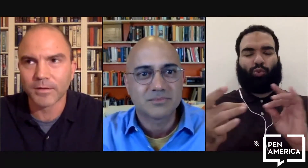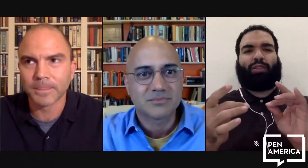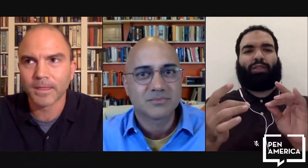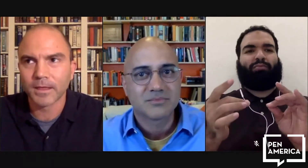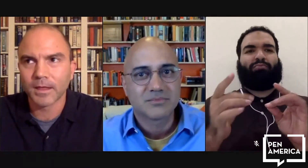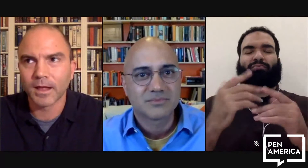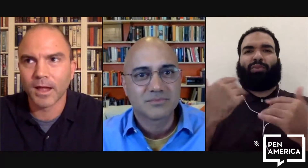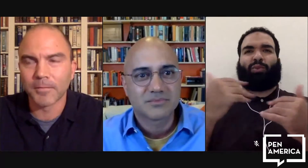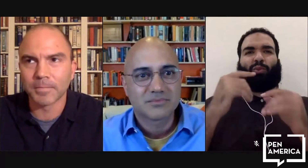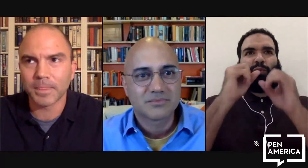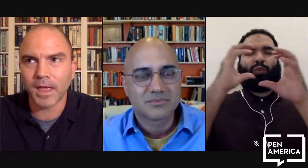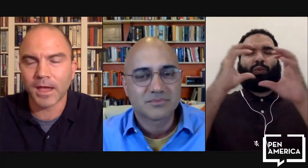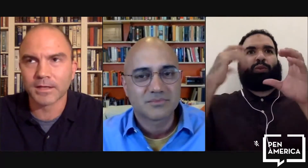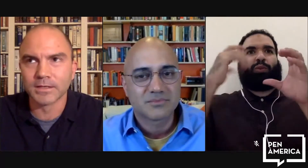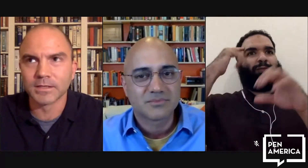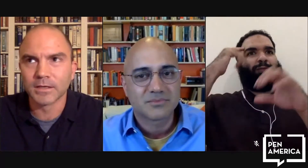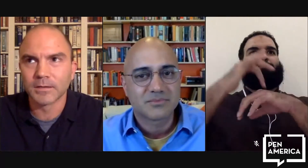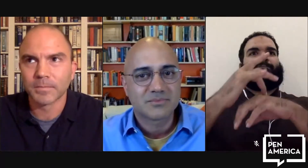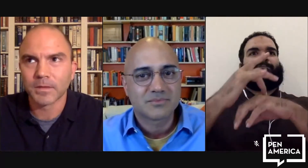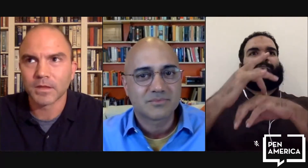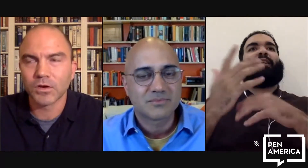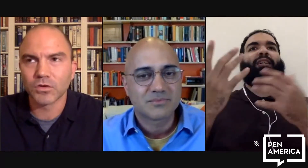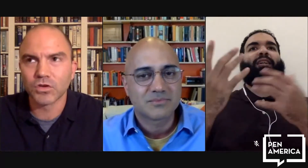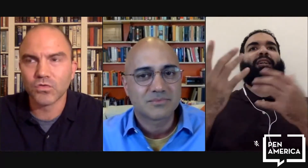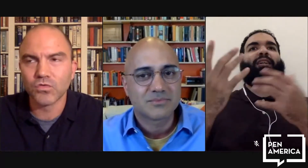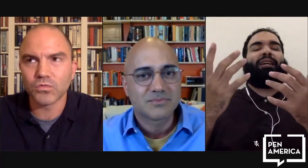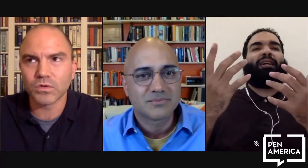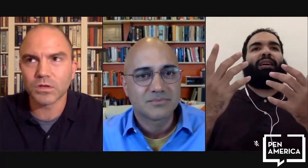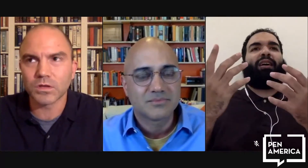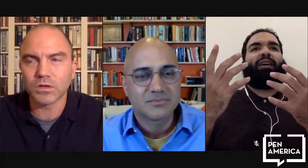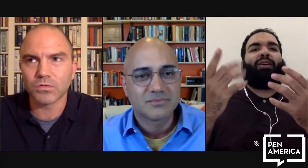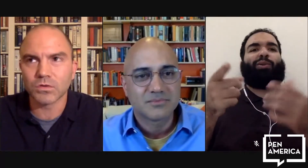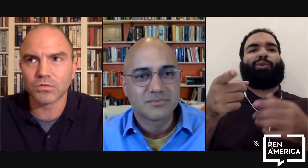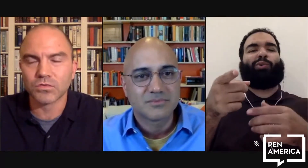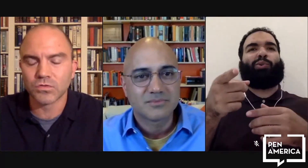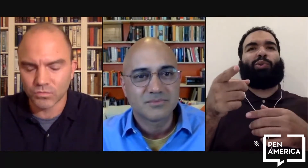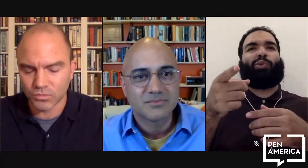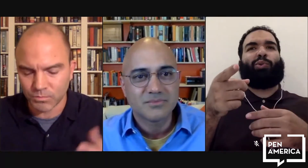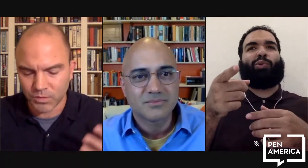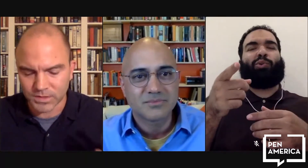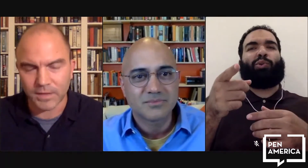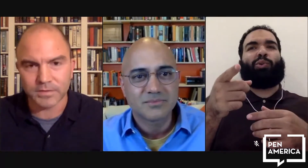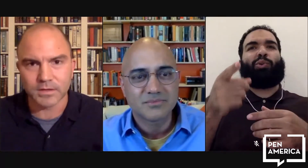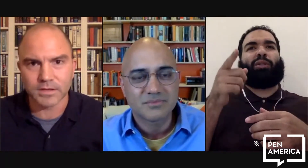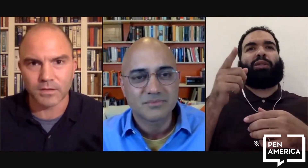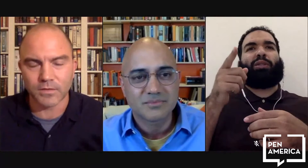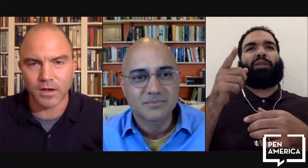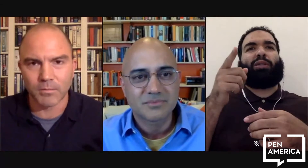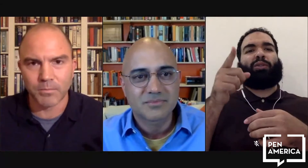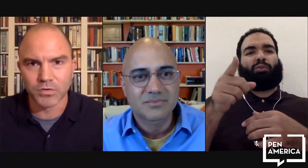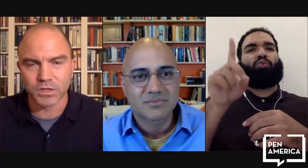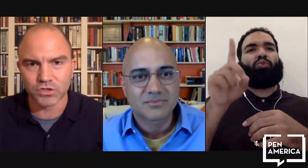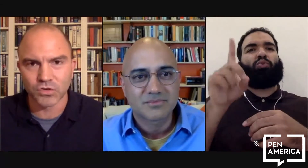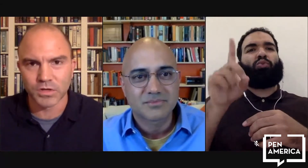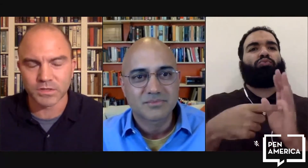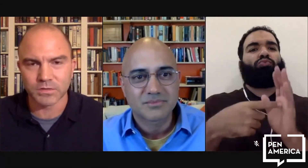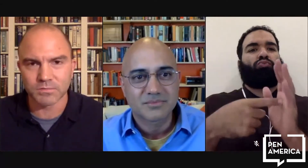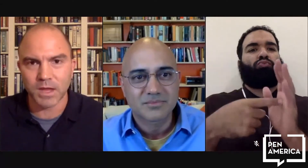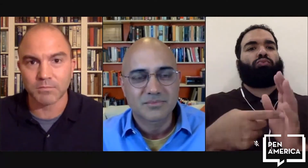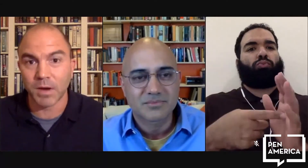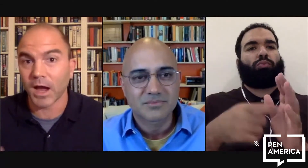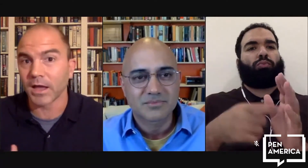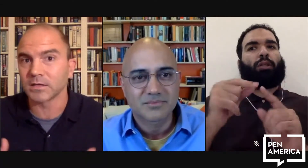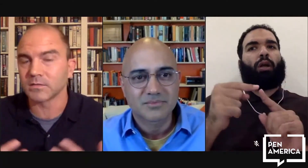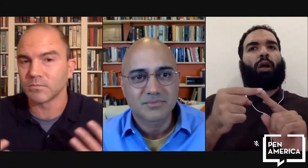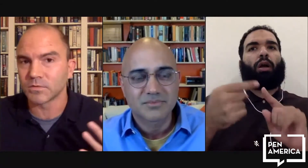rendered, and you do present this kind of opposing choice that's